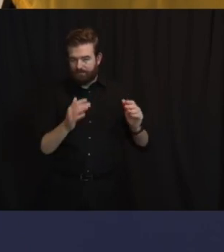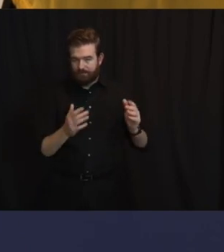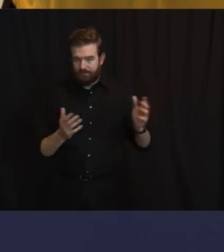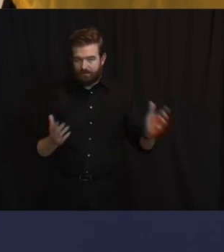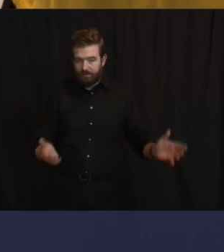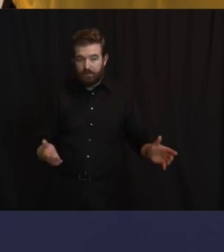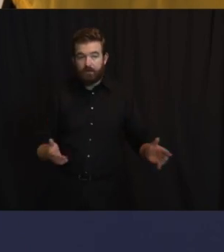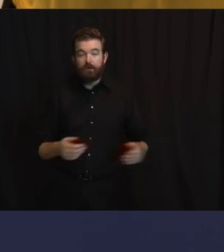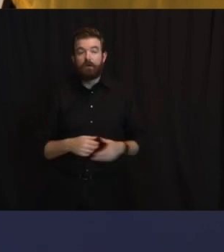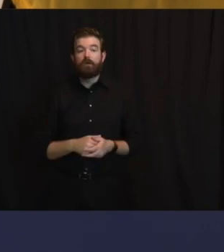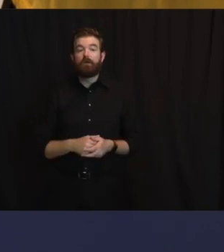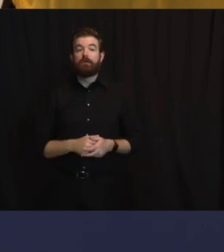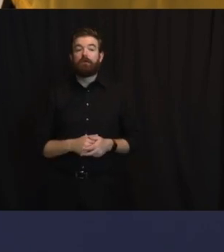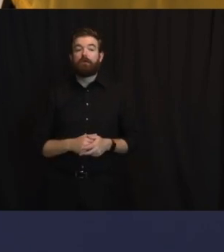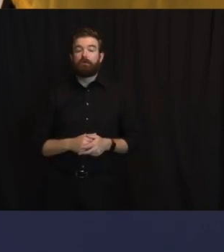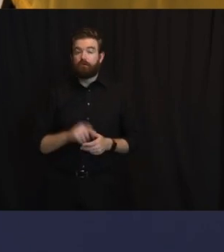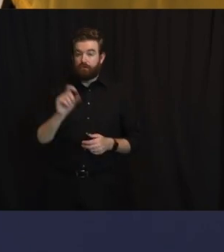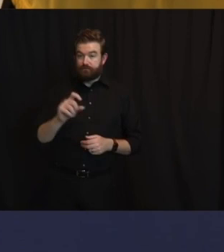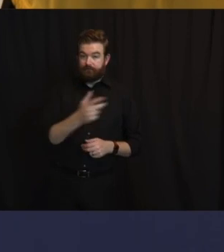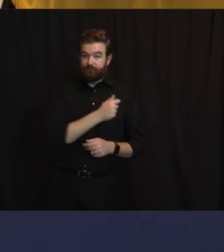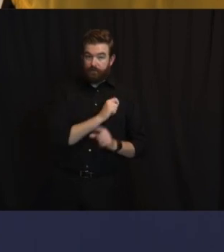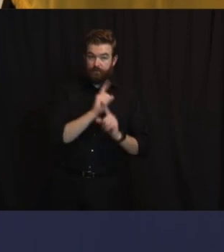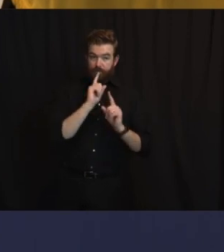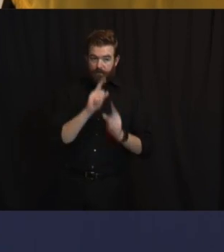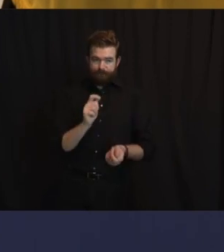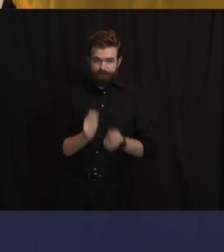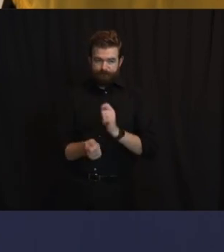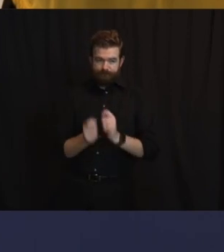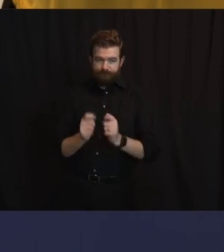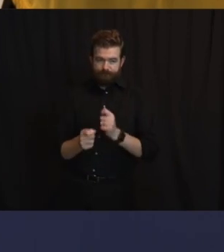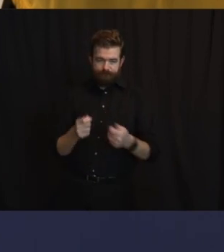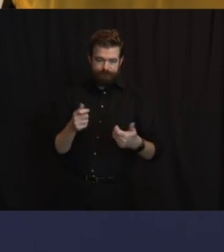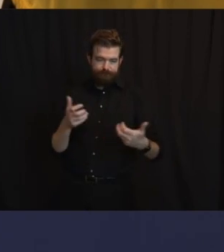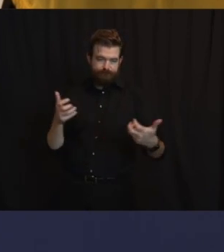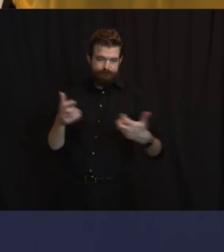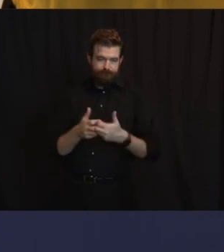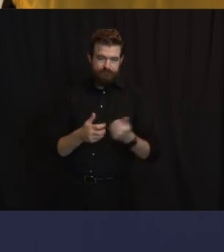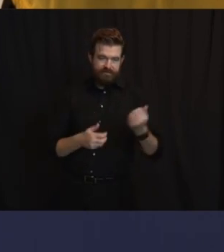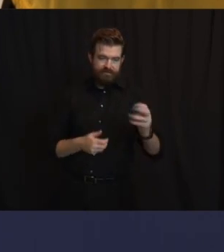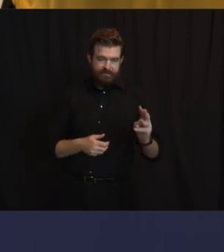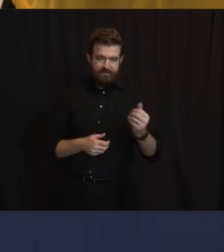account for these details? Thank you. Say hi to Mike for me.